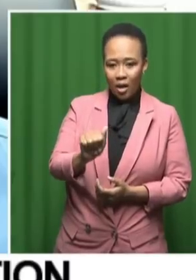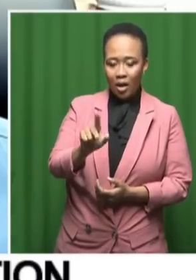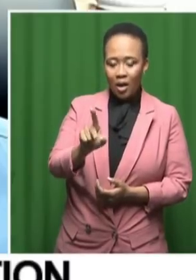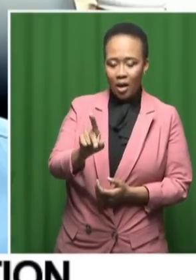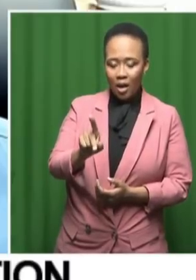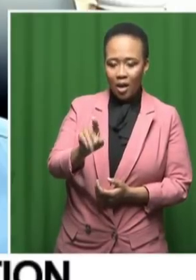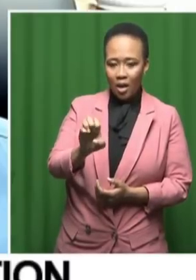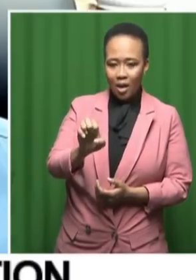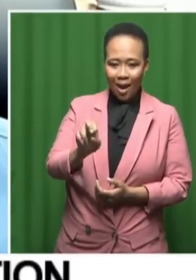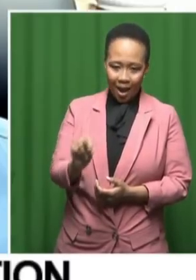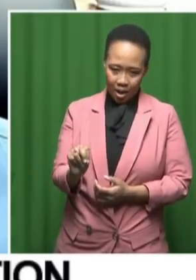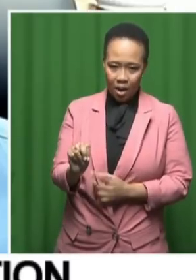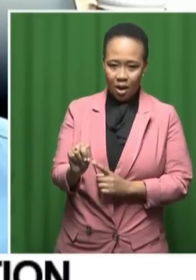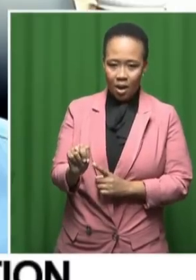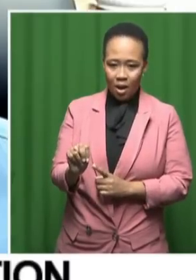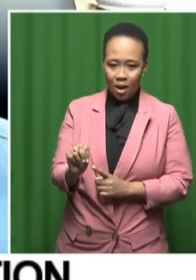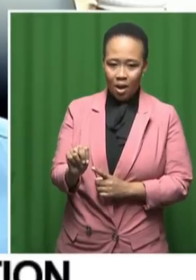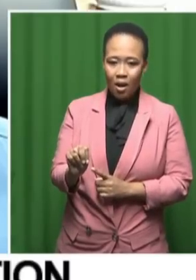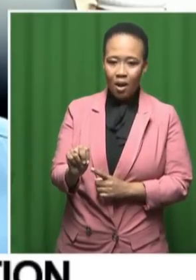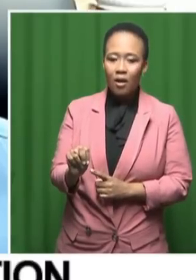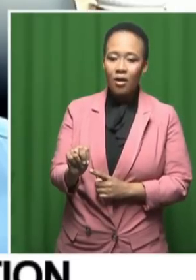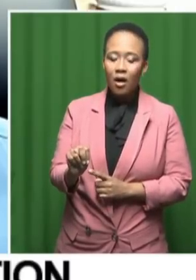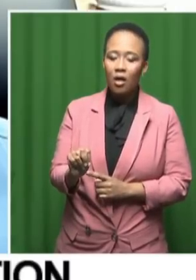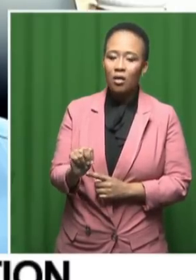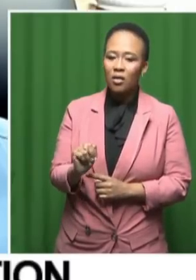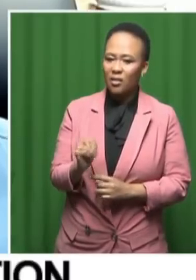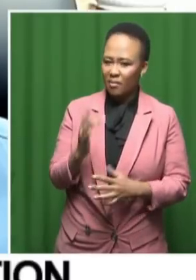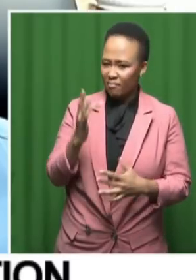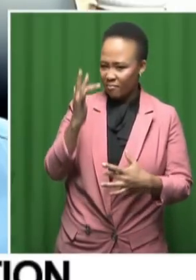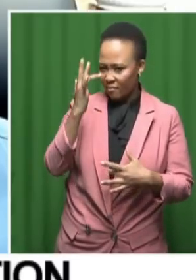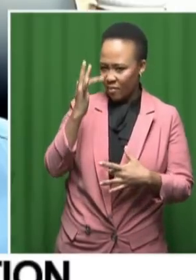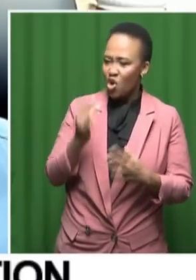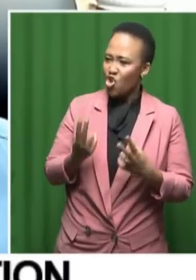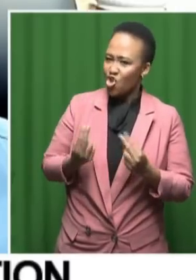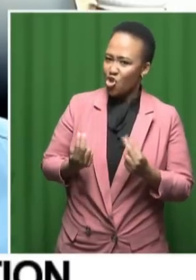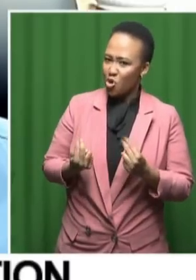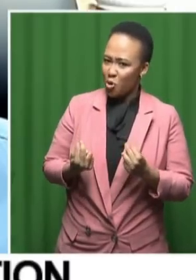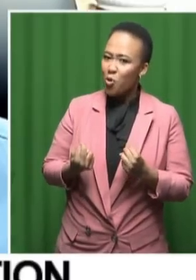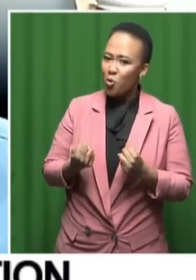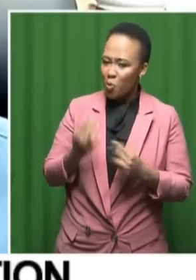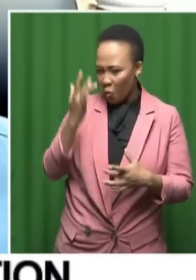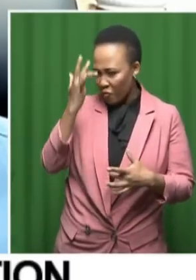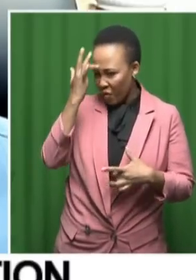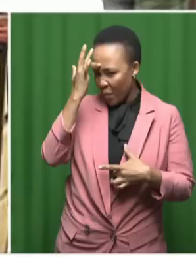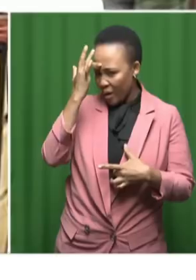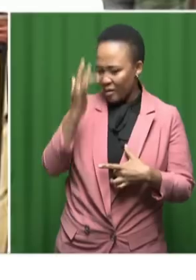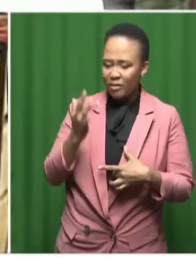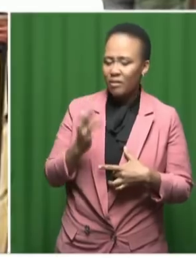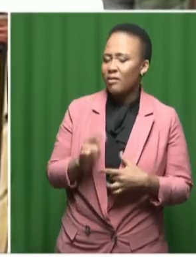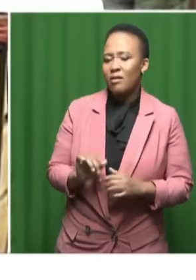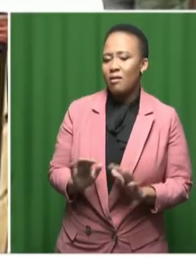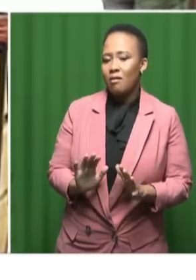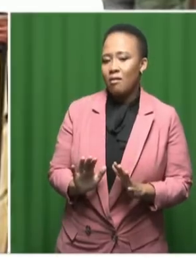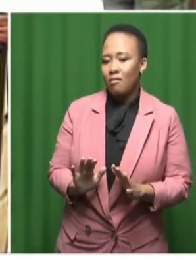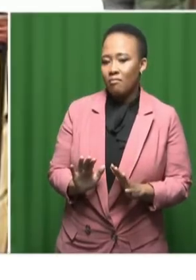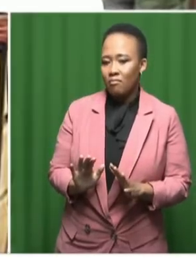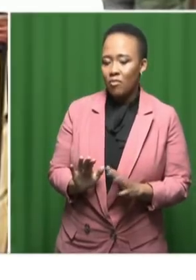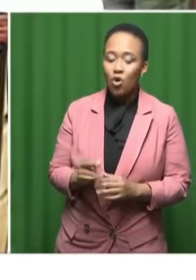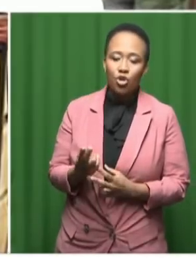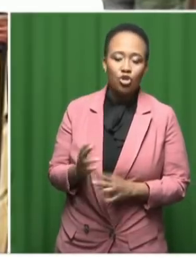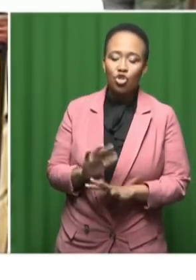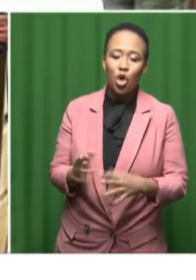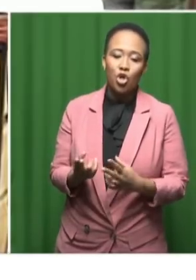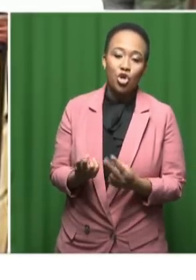K-R-A-K-E-N. It's a subvariant of Omicron, so it's not a new variant. So I think that's where the calmness comes from